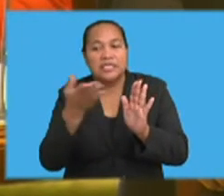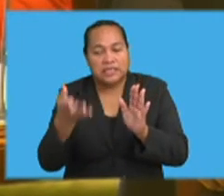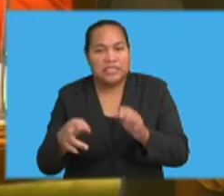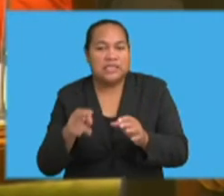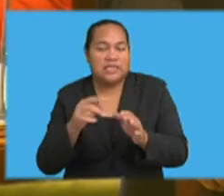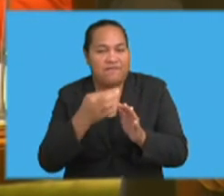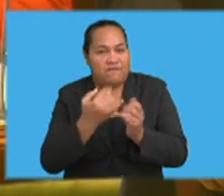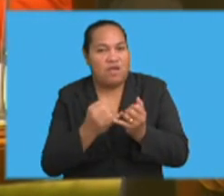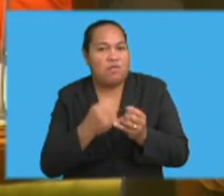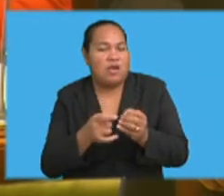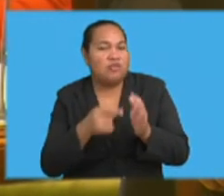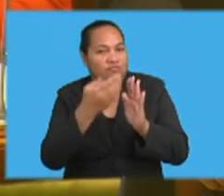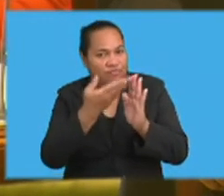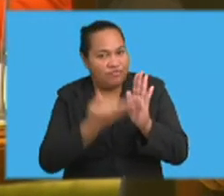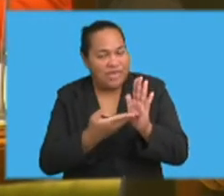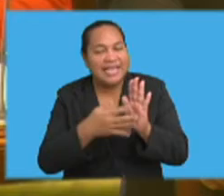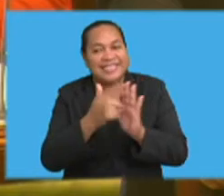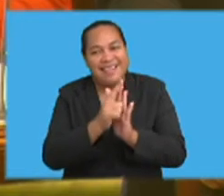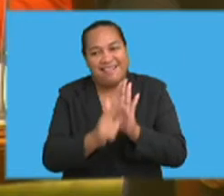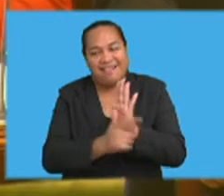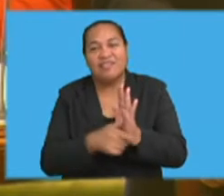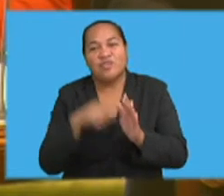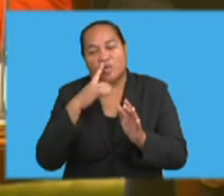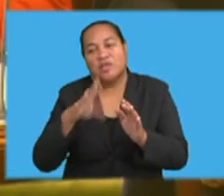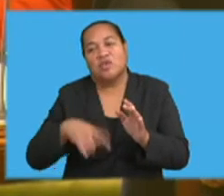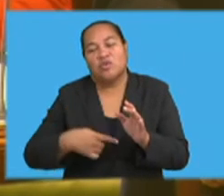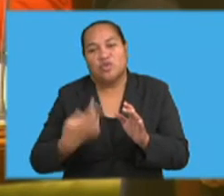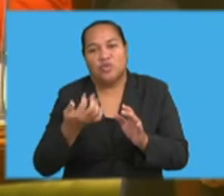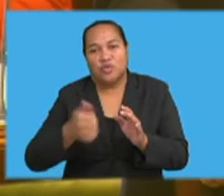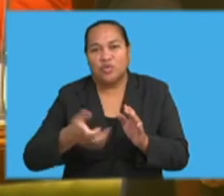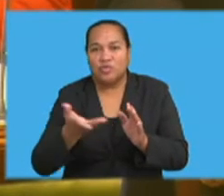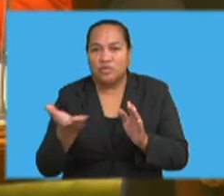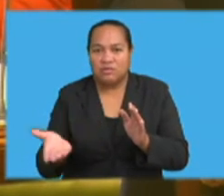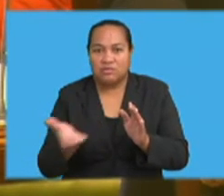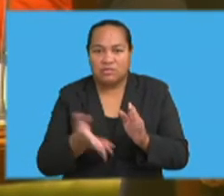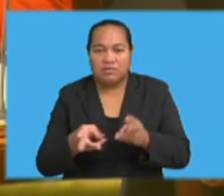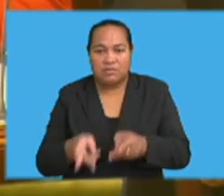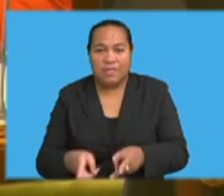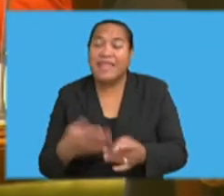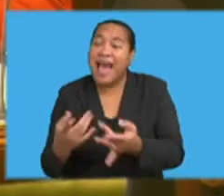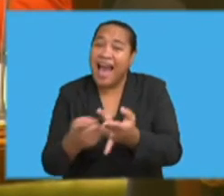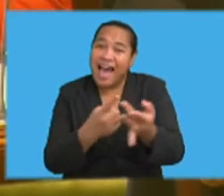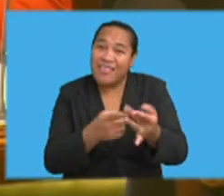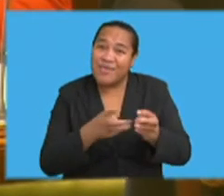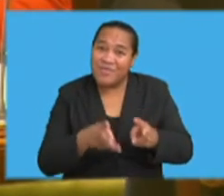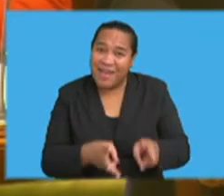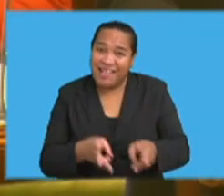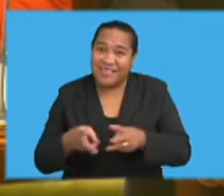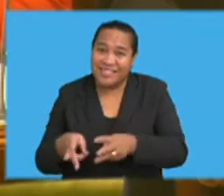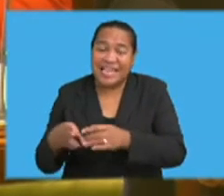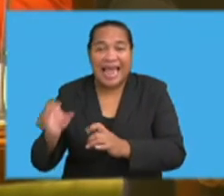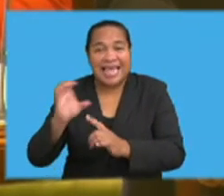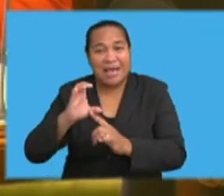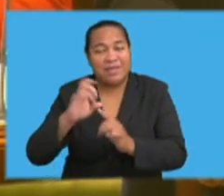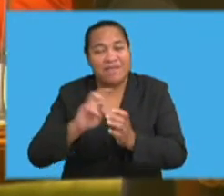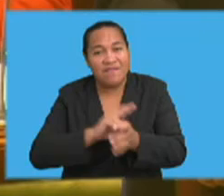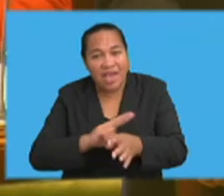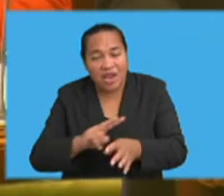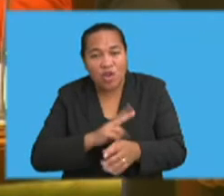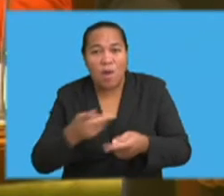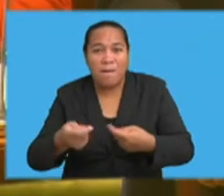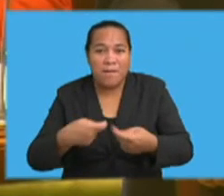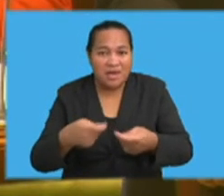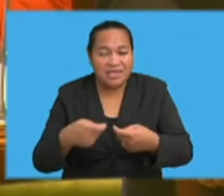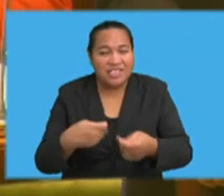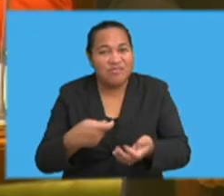intact and actually quite legally sound. There are other bases of land rental assessments, such as capital value and market rental.